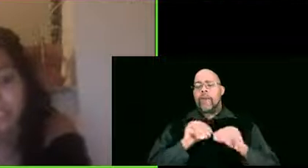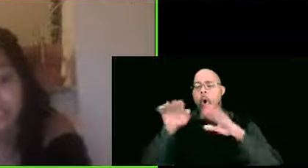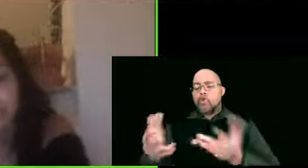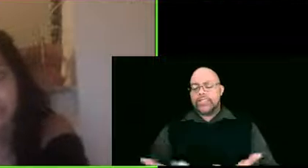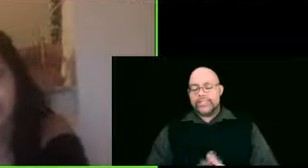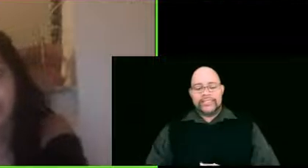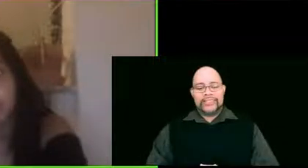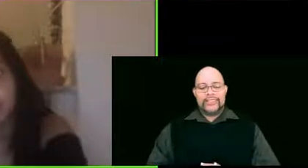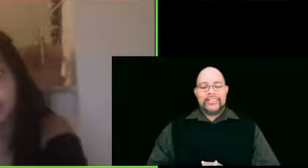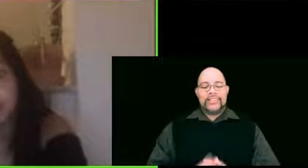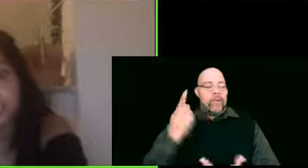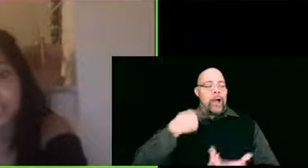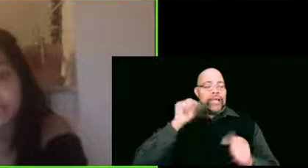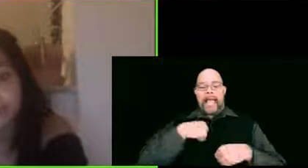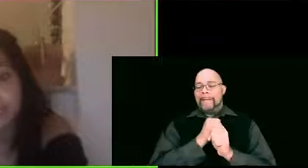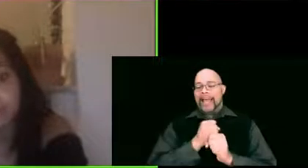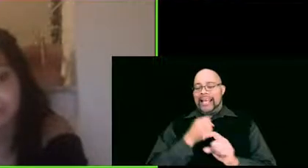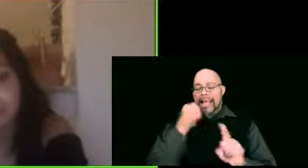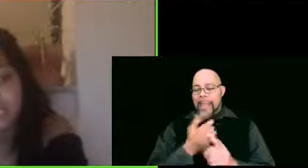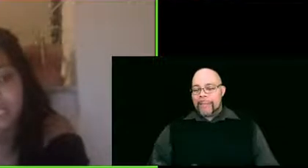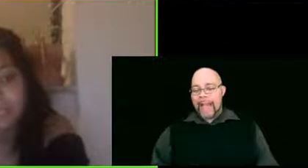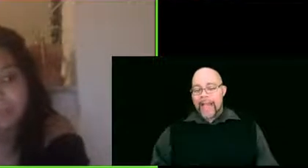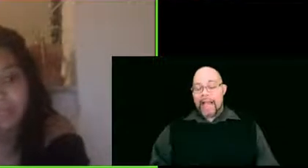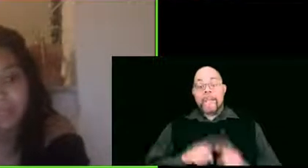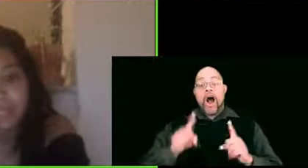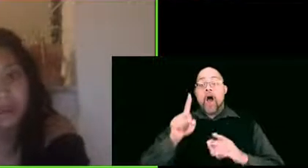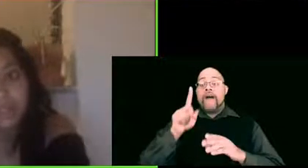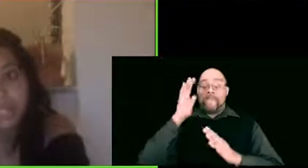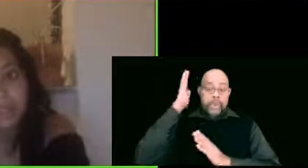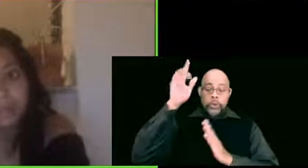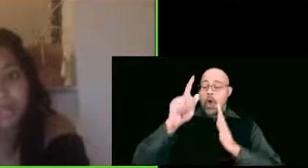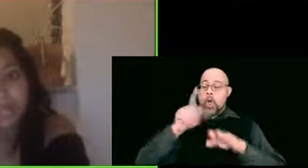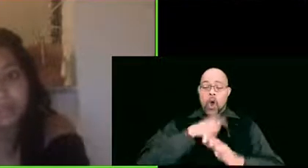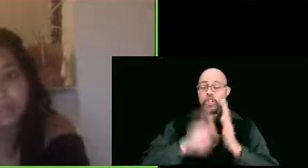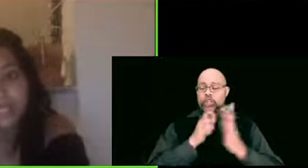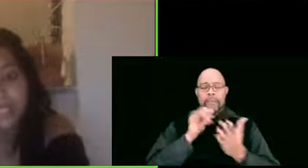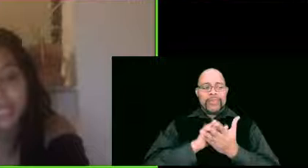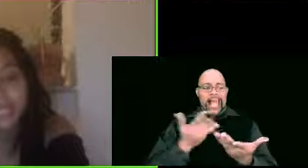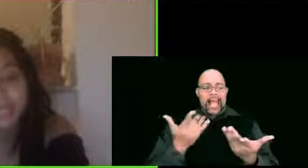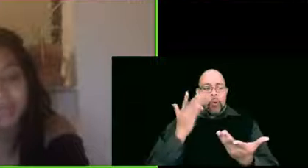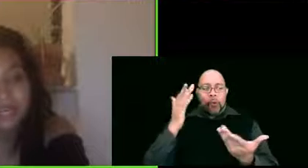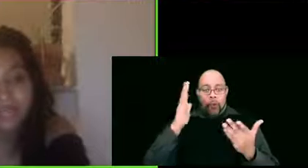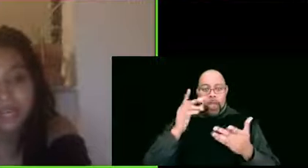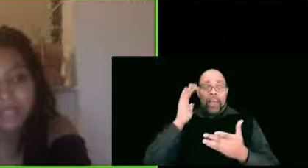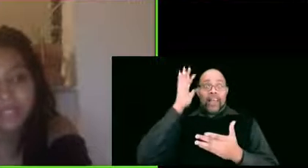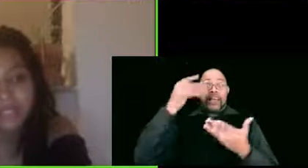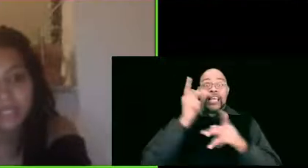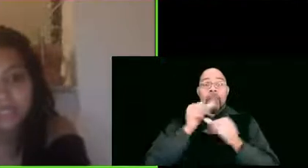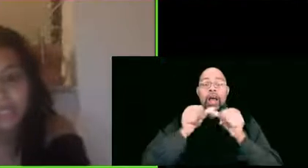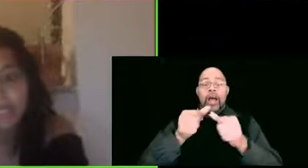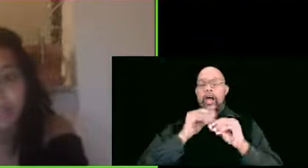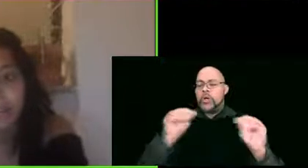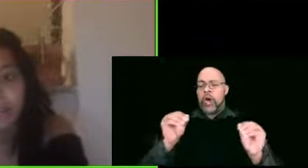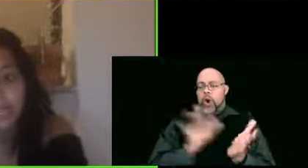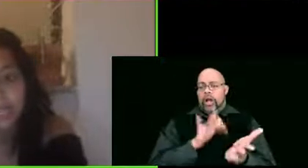our oceans for us to make a positive impact. But the long term of that, of course, is that there's going to be nothing to harvest, and